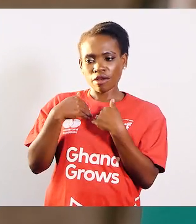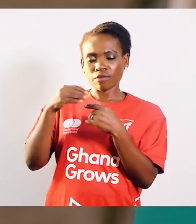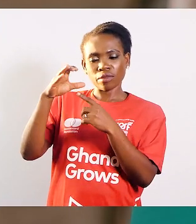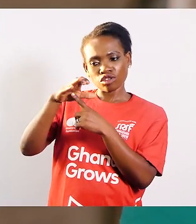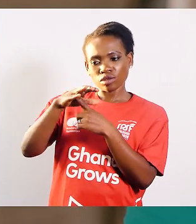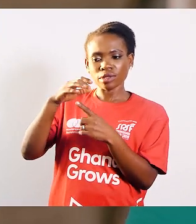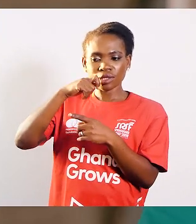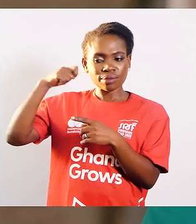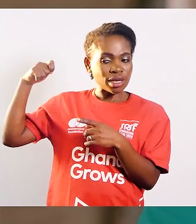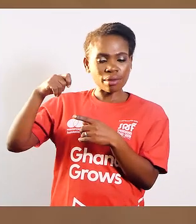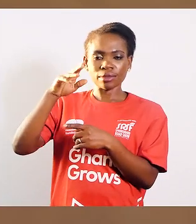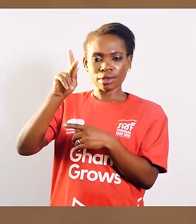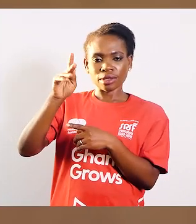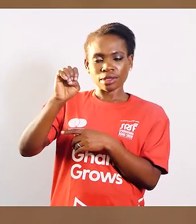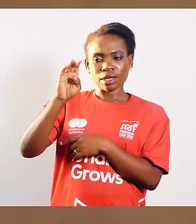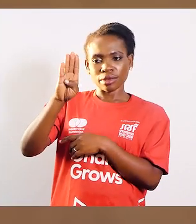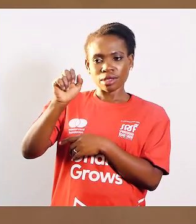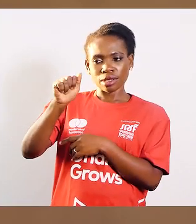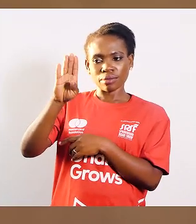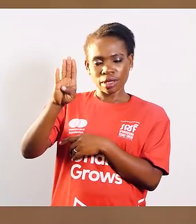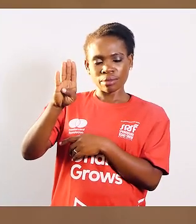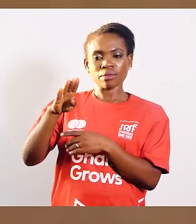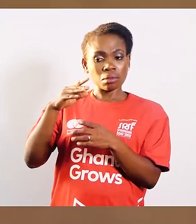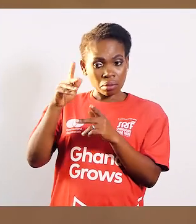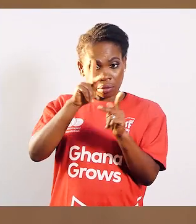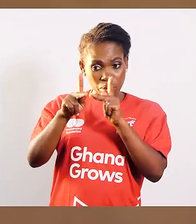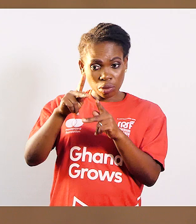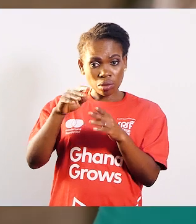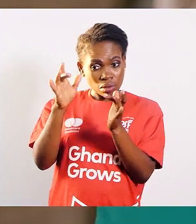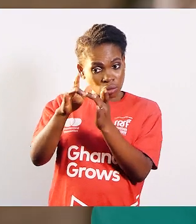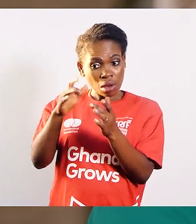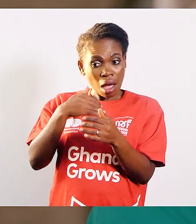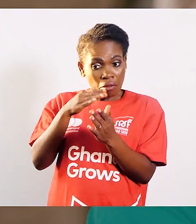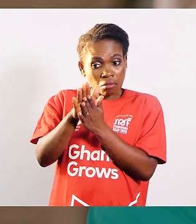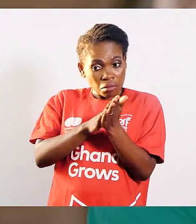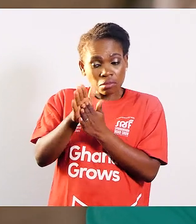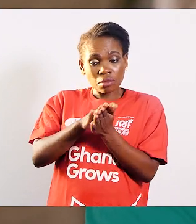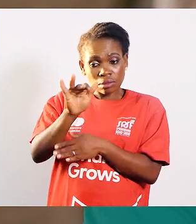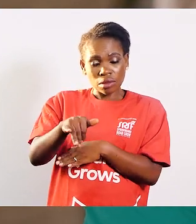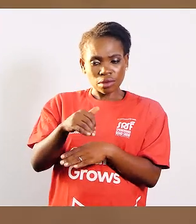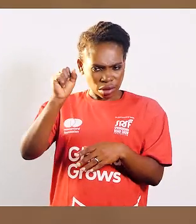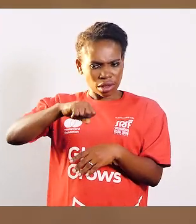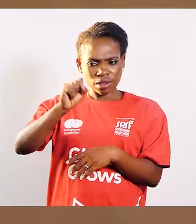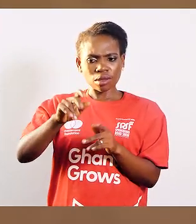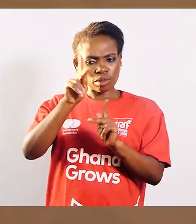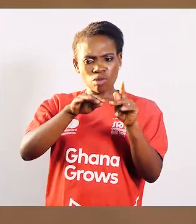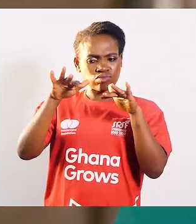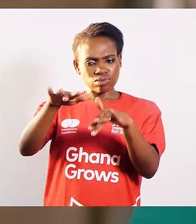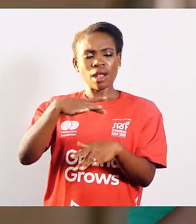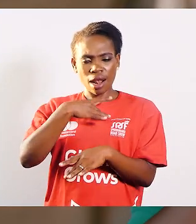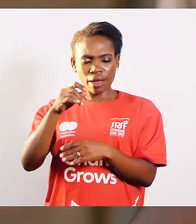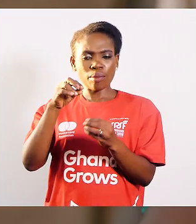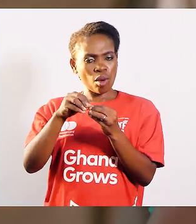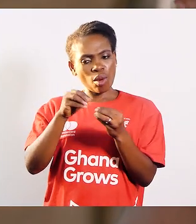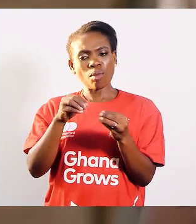Is the demand that high? Yes, we are not even able to meet the current demand Really? for fresh mushrooms. Exactly. Seriously, they